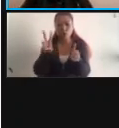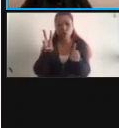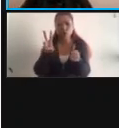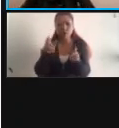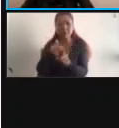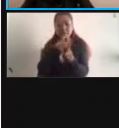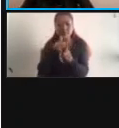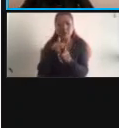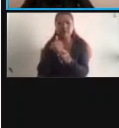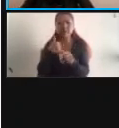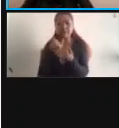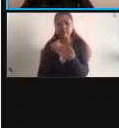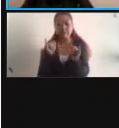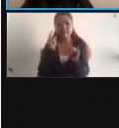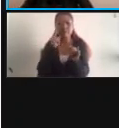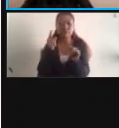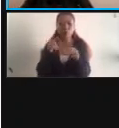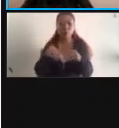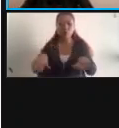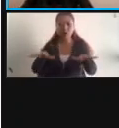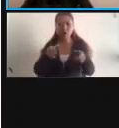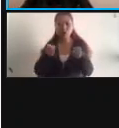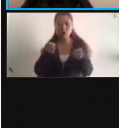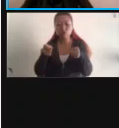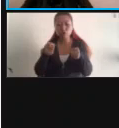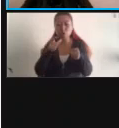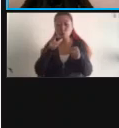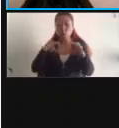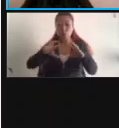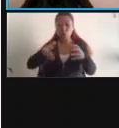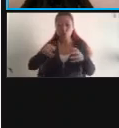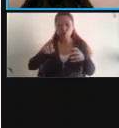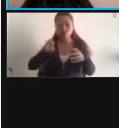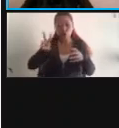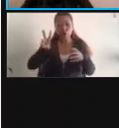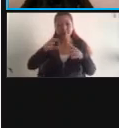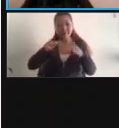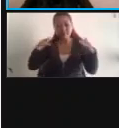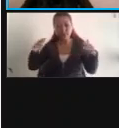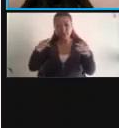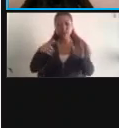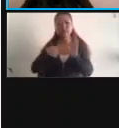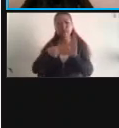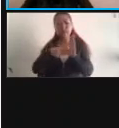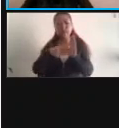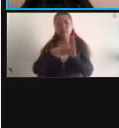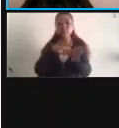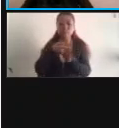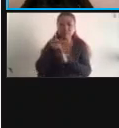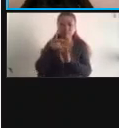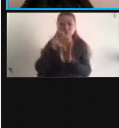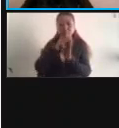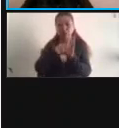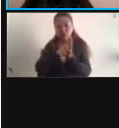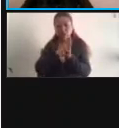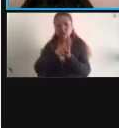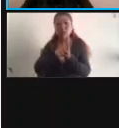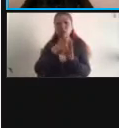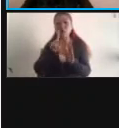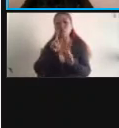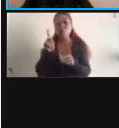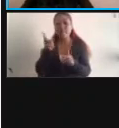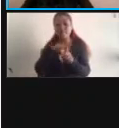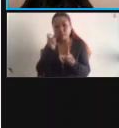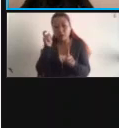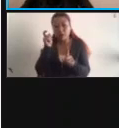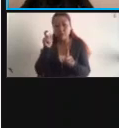ground control. The crew, composed of members diverse in multiple ways, such as professional background, national background, and sex,